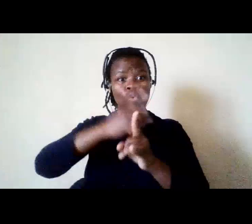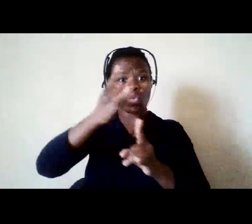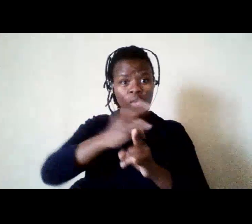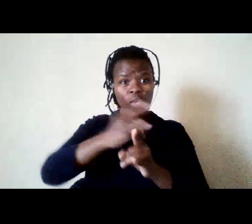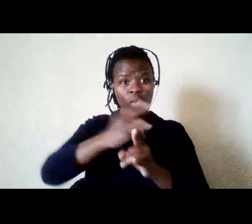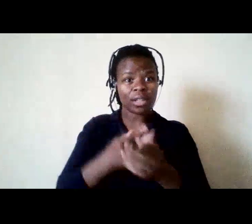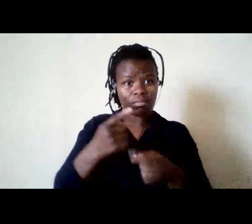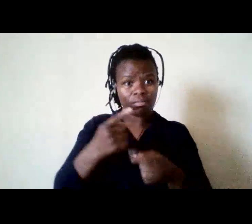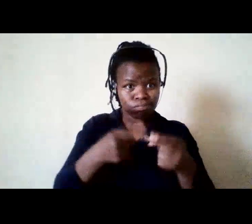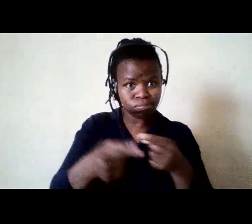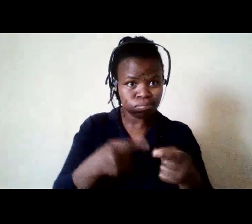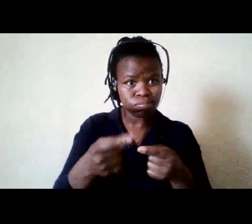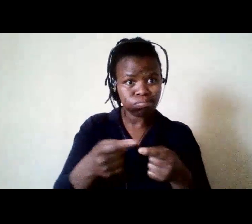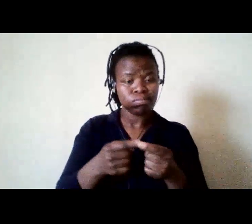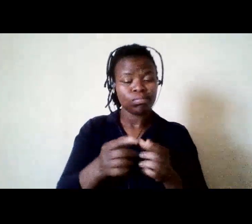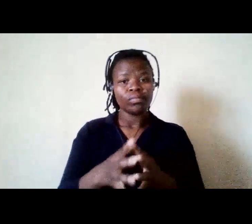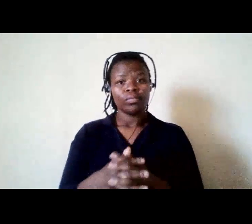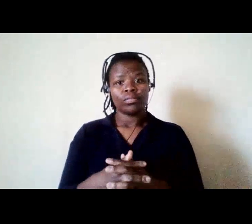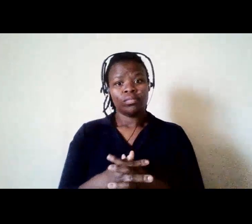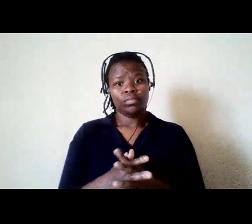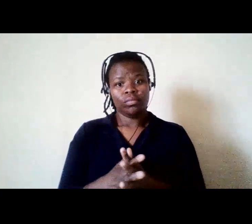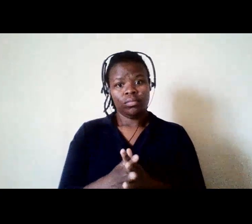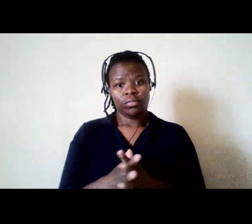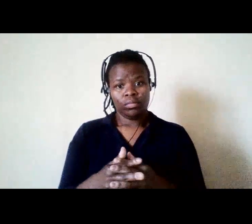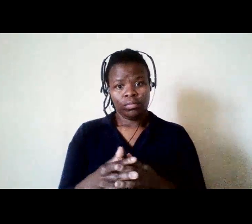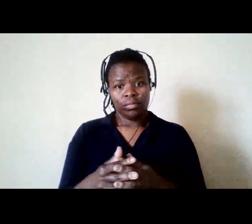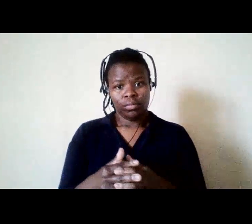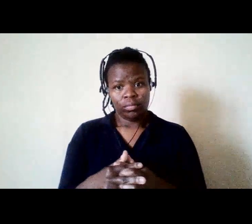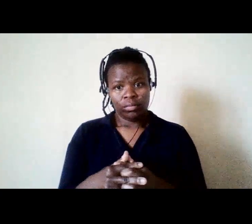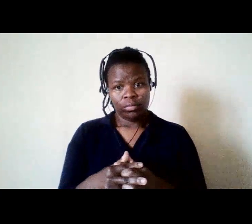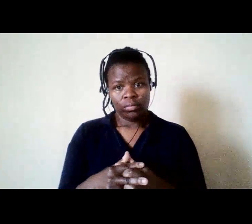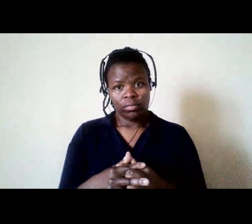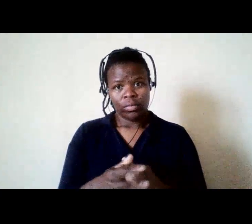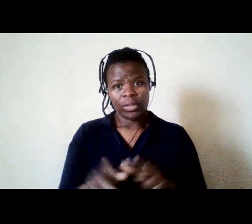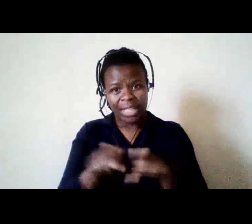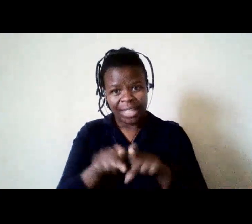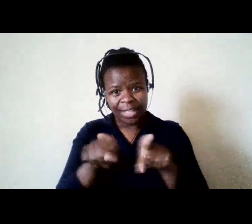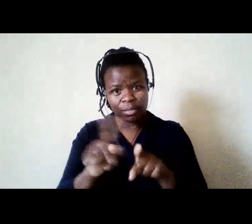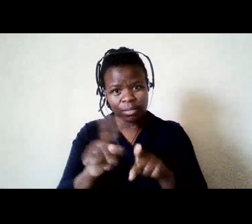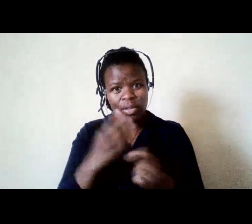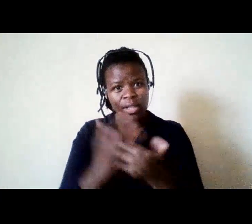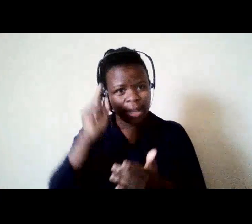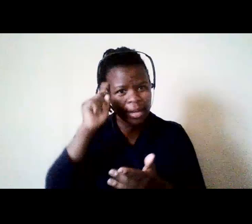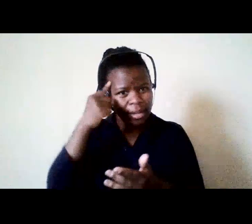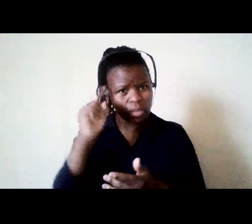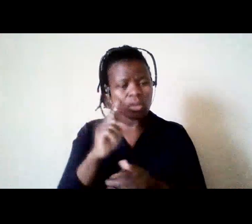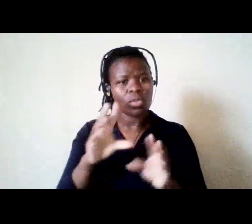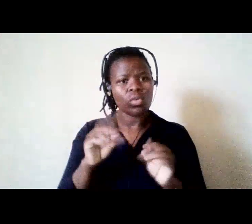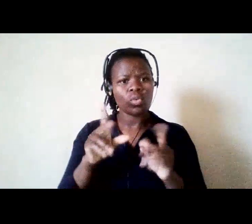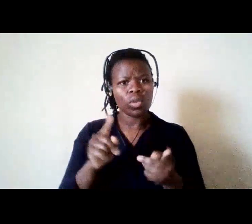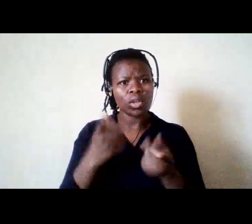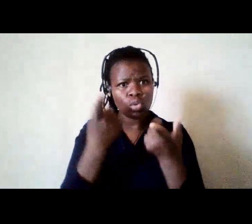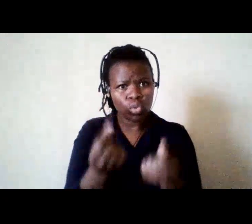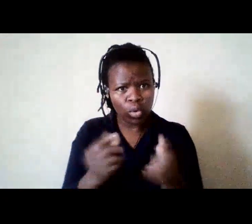that don't get into that trap of thinking that, because you are not doing the questions now,